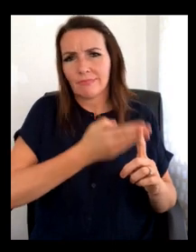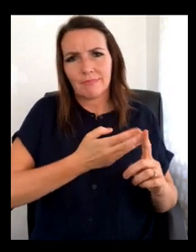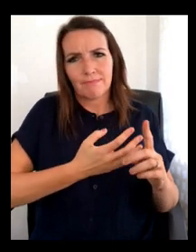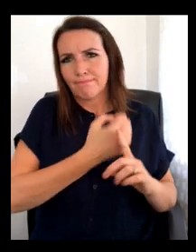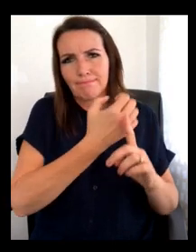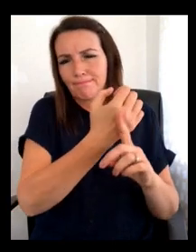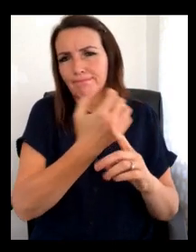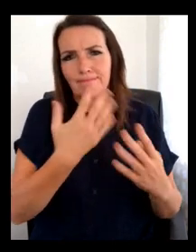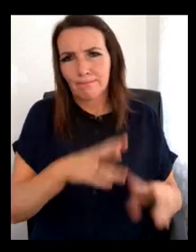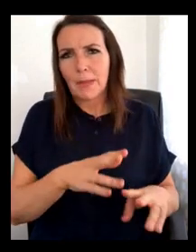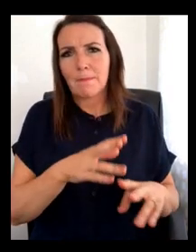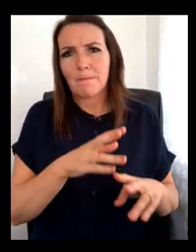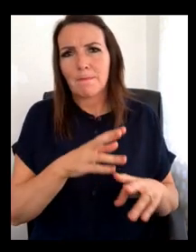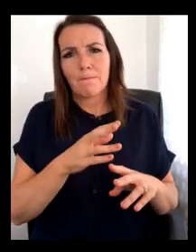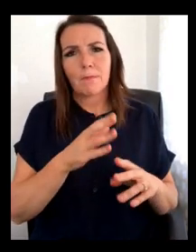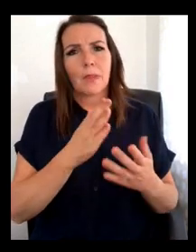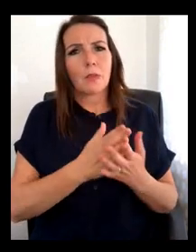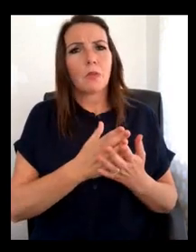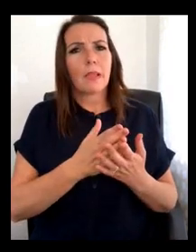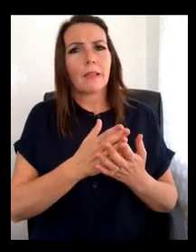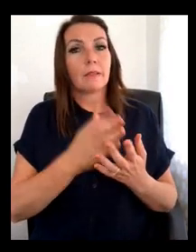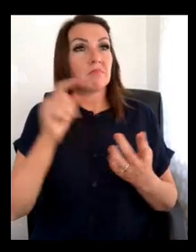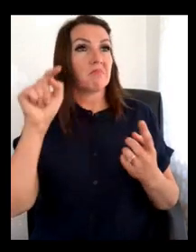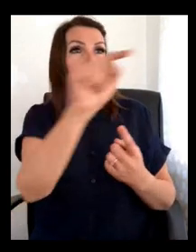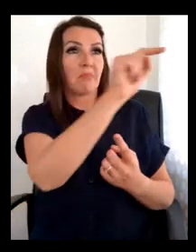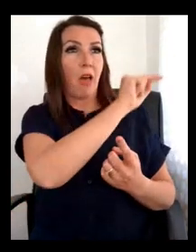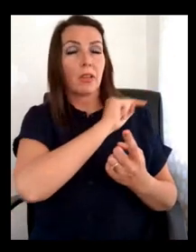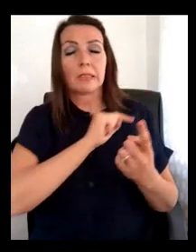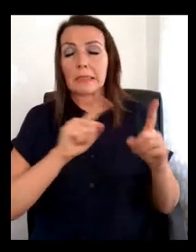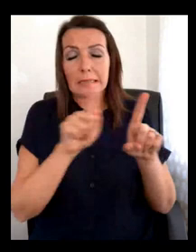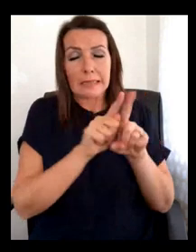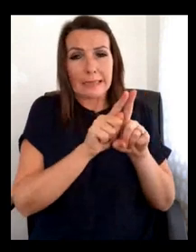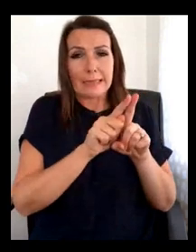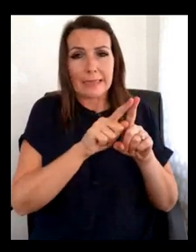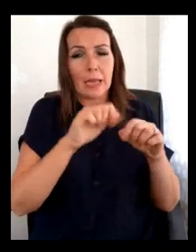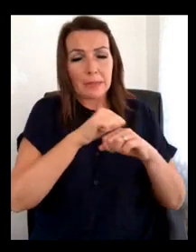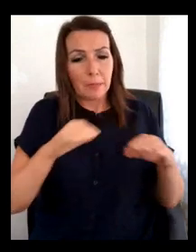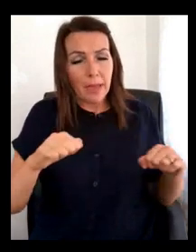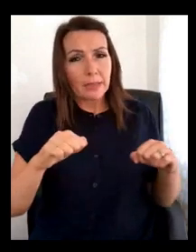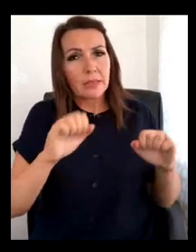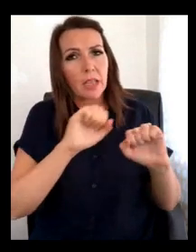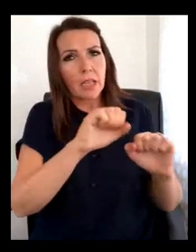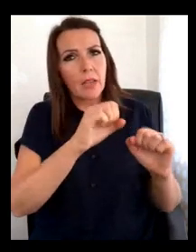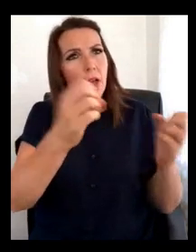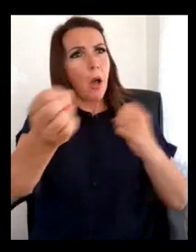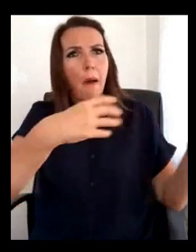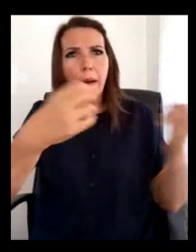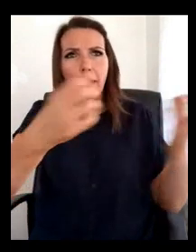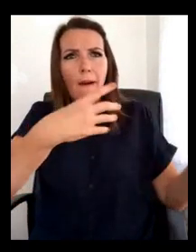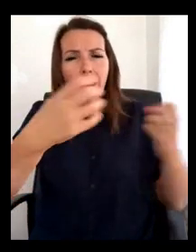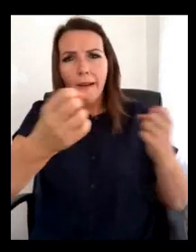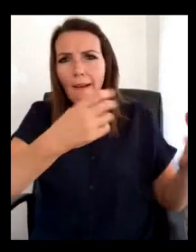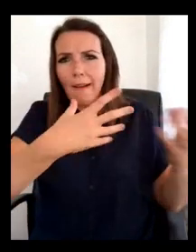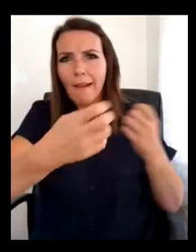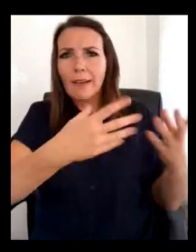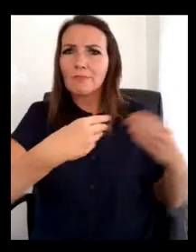What it enables is for everybody else in that room to bring more of themselves to the table. The moment I